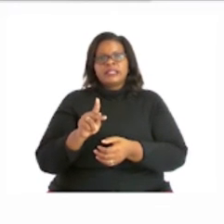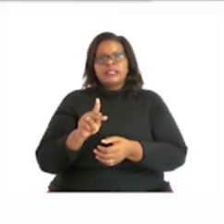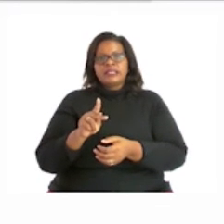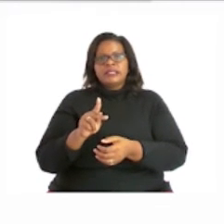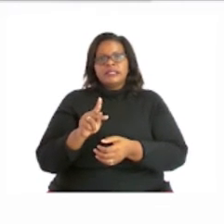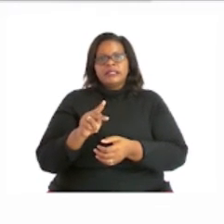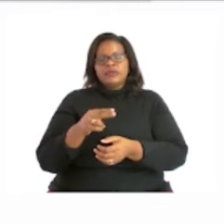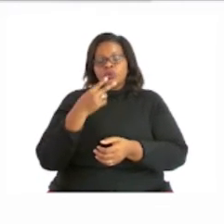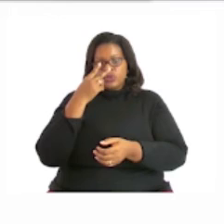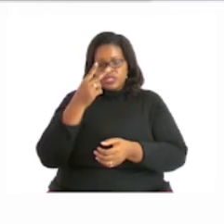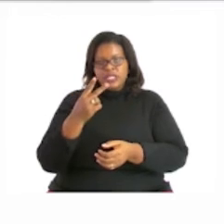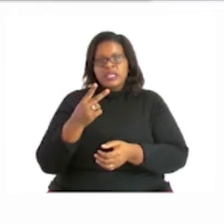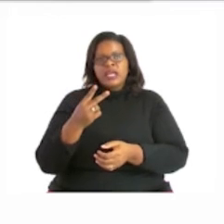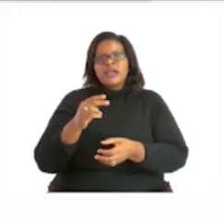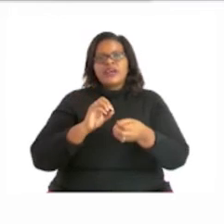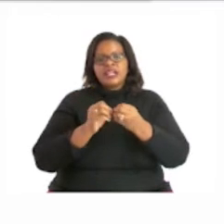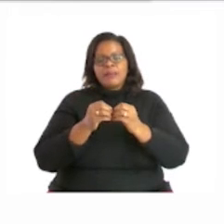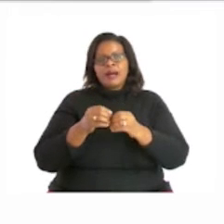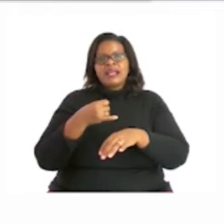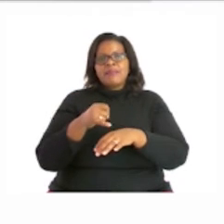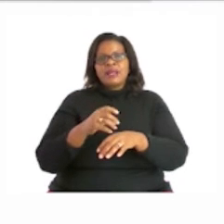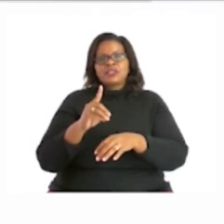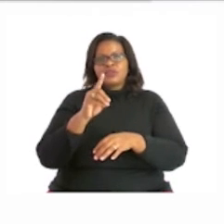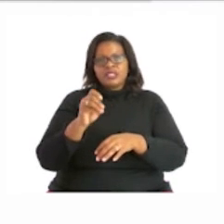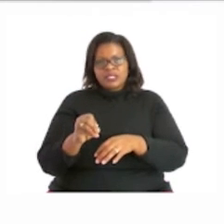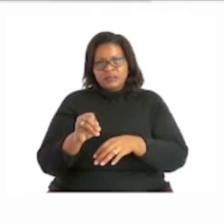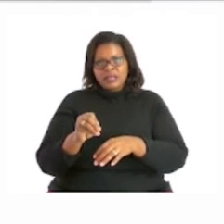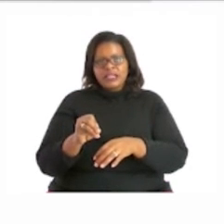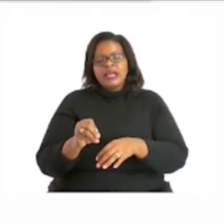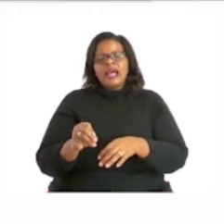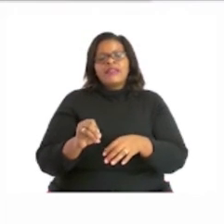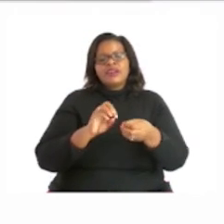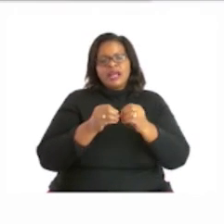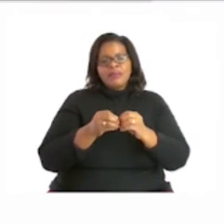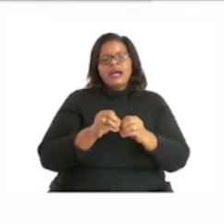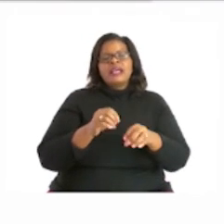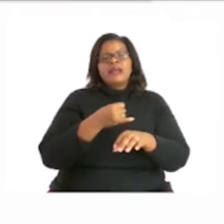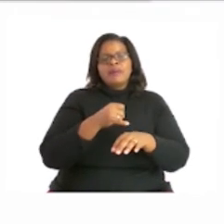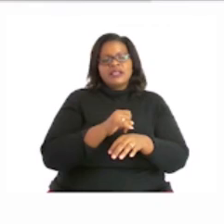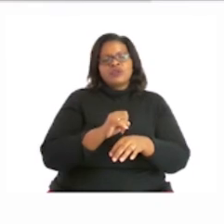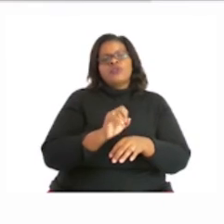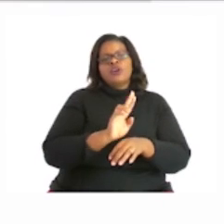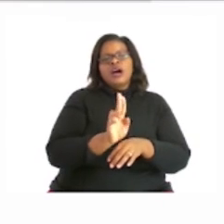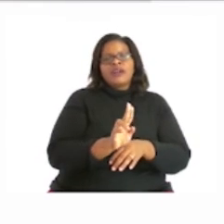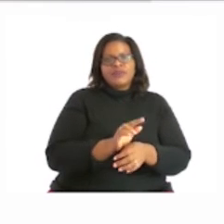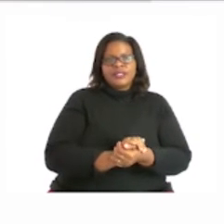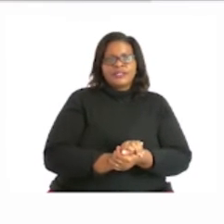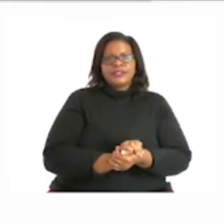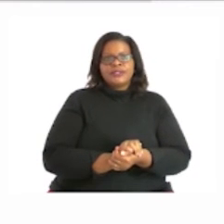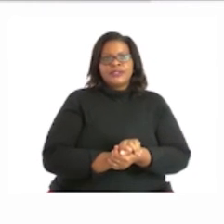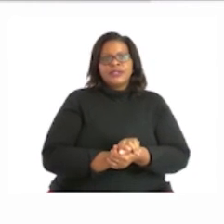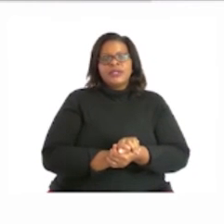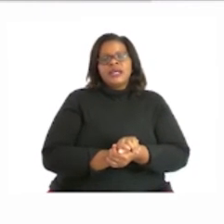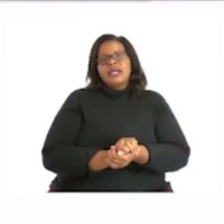find the number in the place of the 10 and the number in the place of the 100. Then we read, the 10 is less